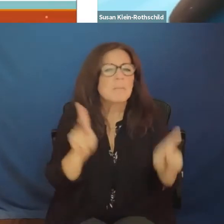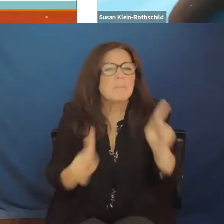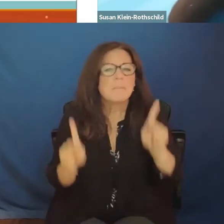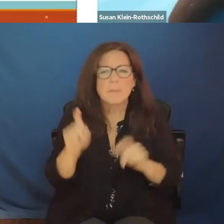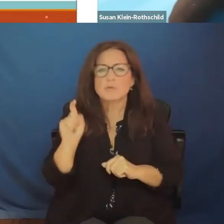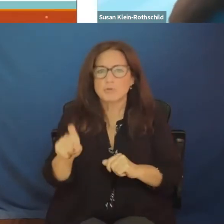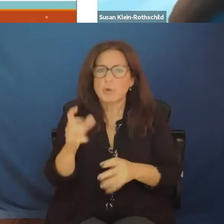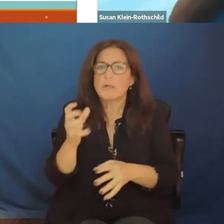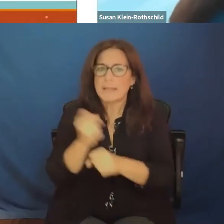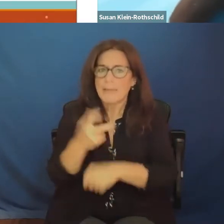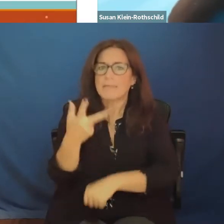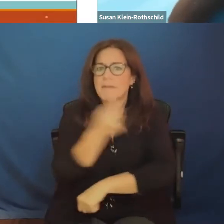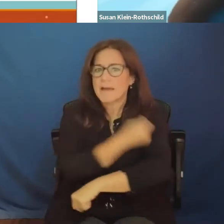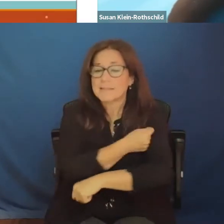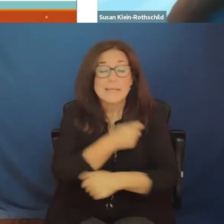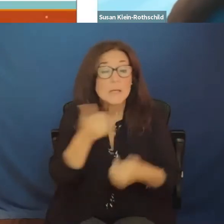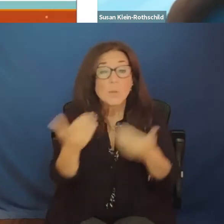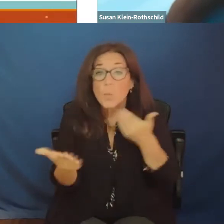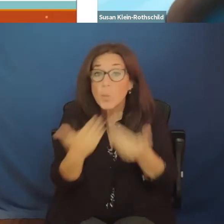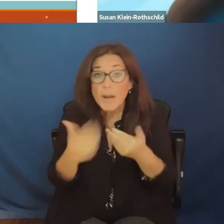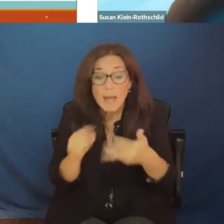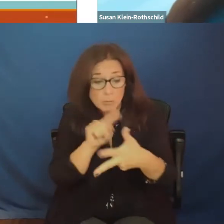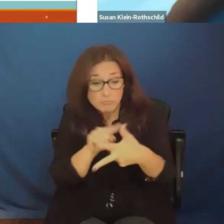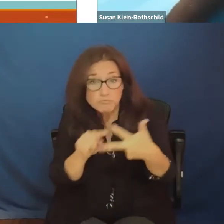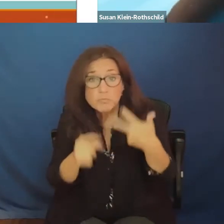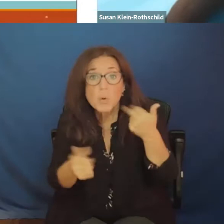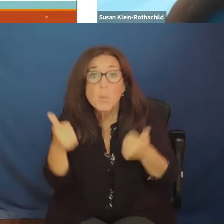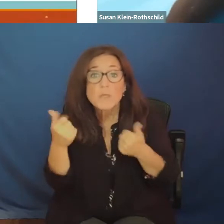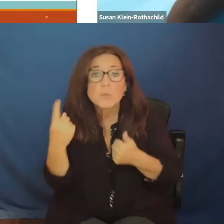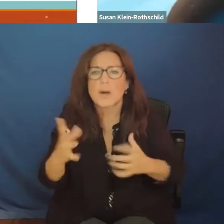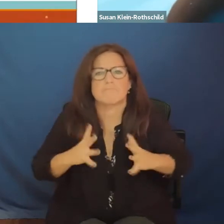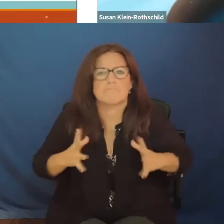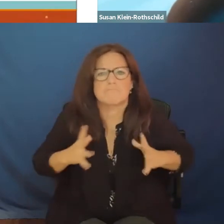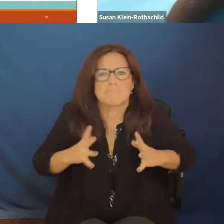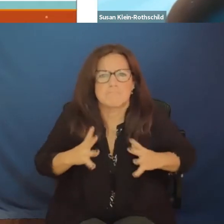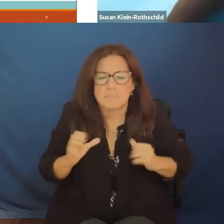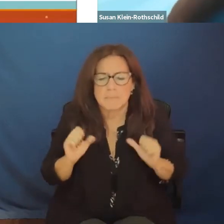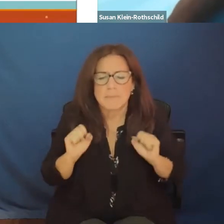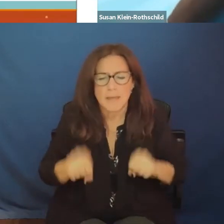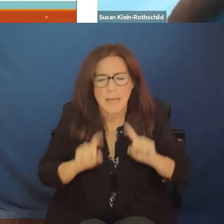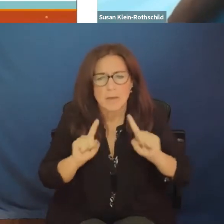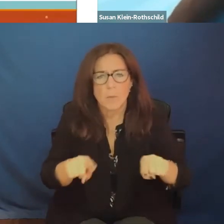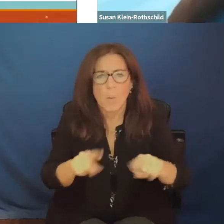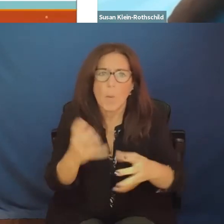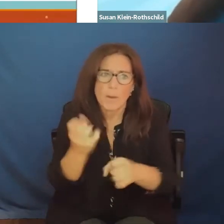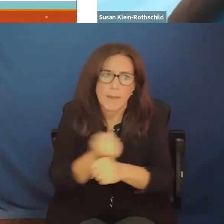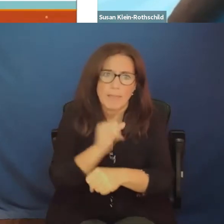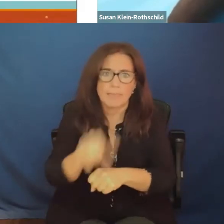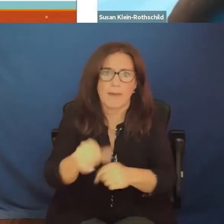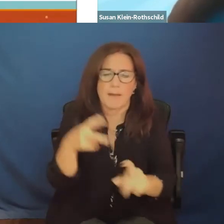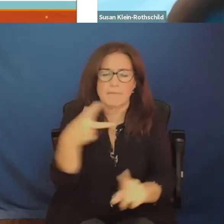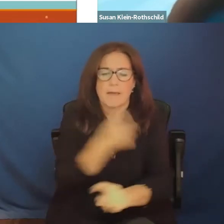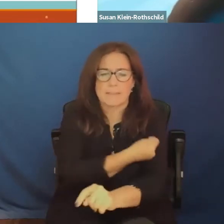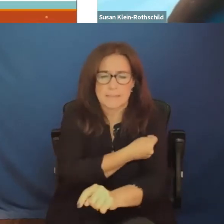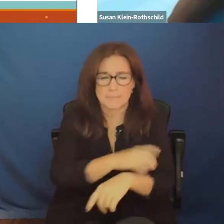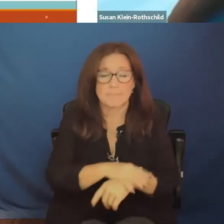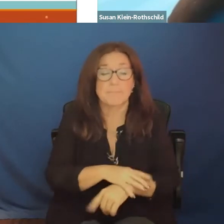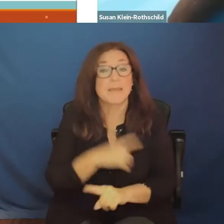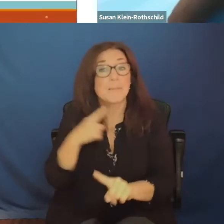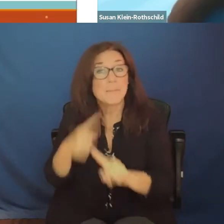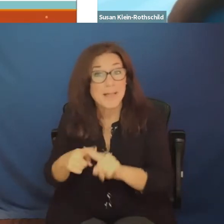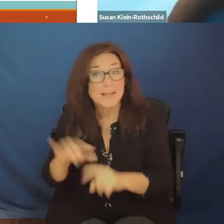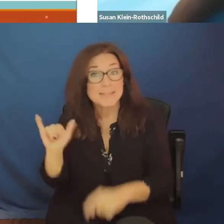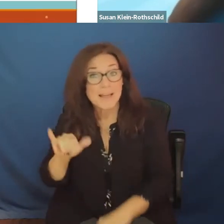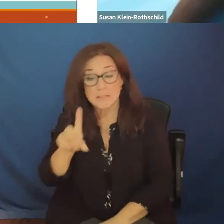they want when they want it. And as Dr. Wagenack mentioned, we are working closely with Santa Barbara Unified. We want to